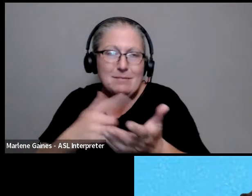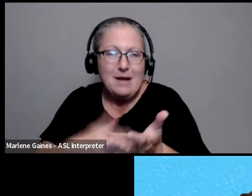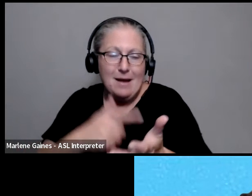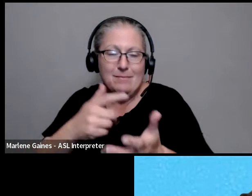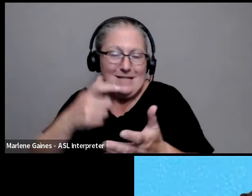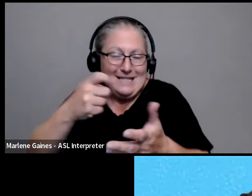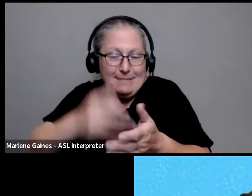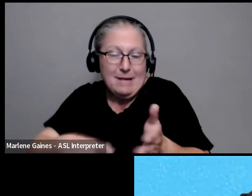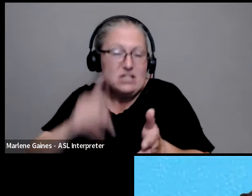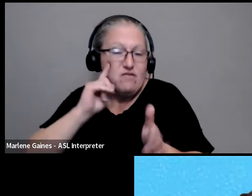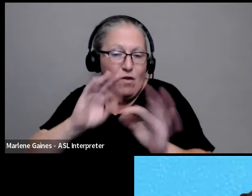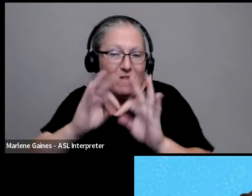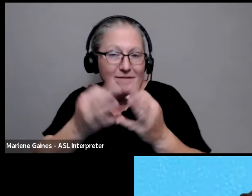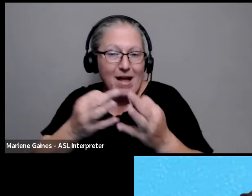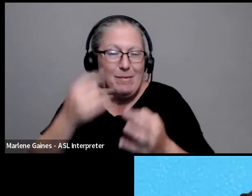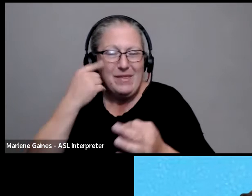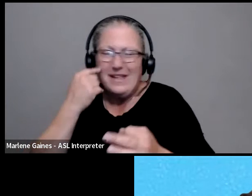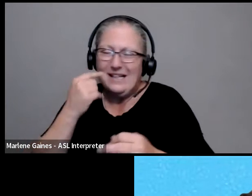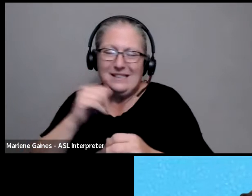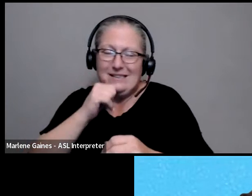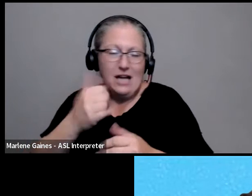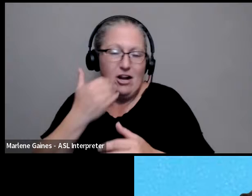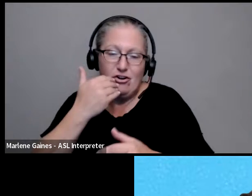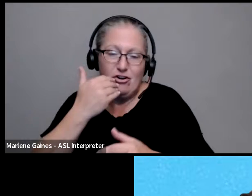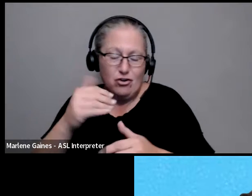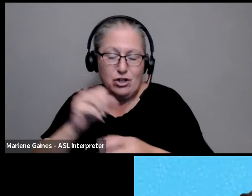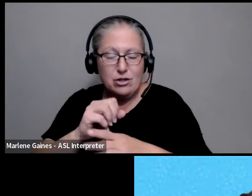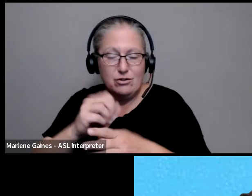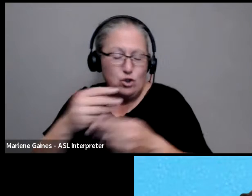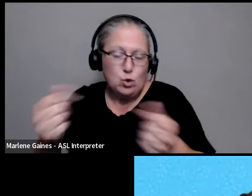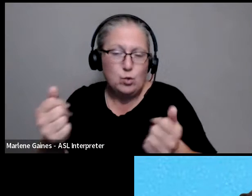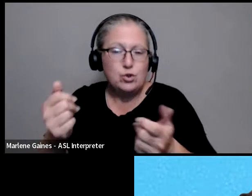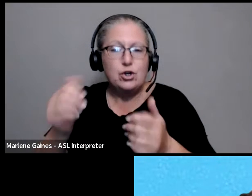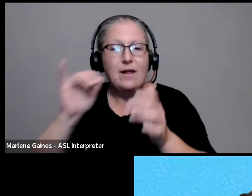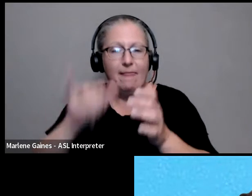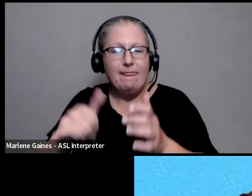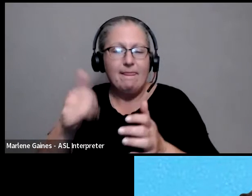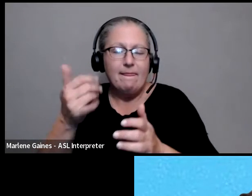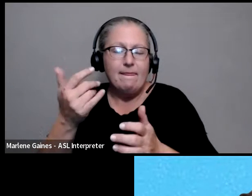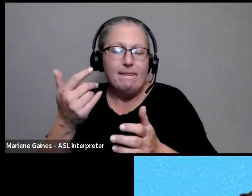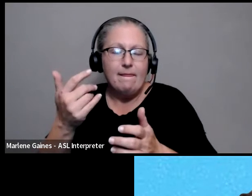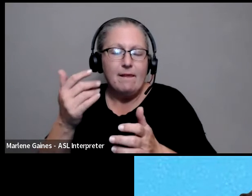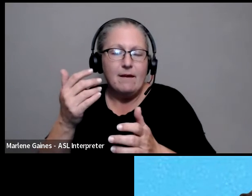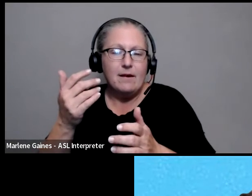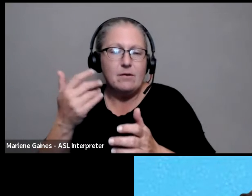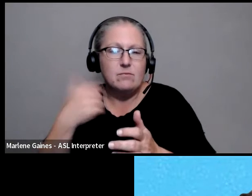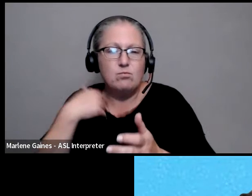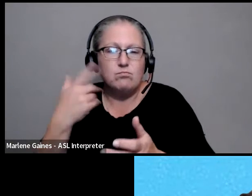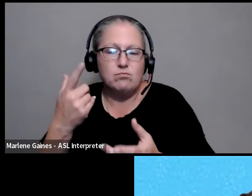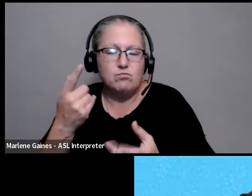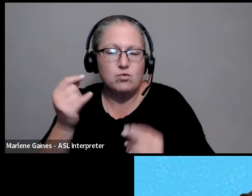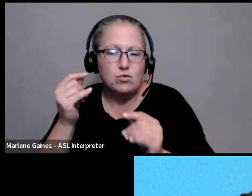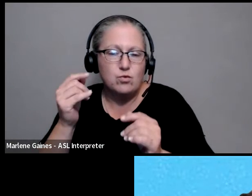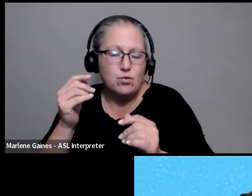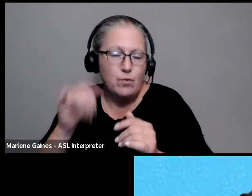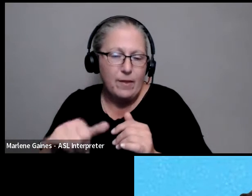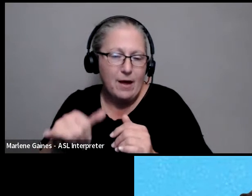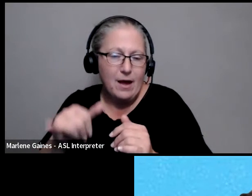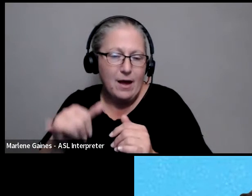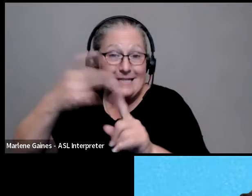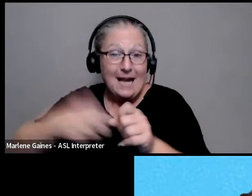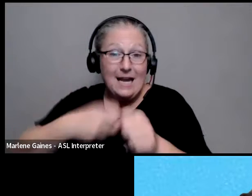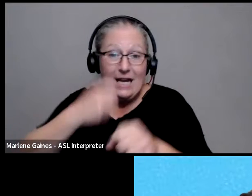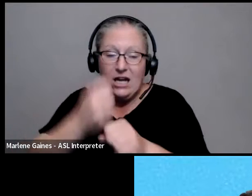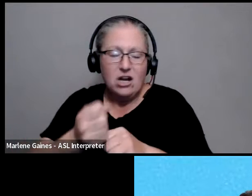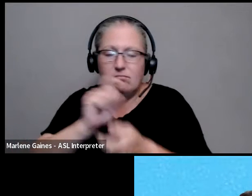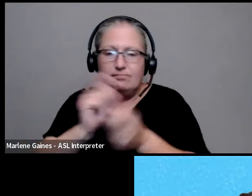our families. So we didn't think that was a viable solution. And so that's kind of what we did. And then so second year, we switched